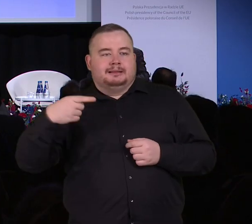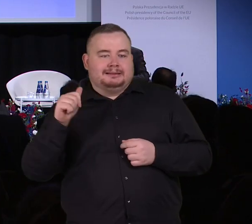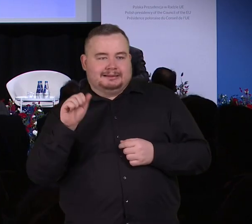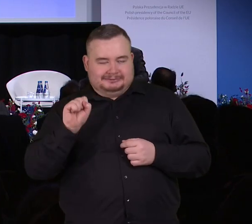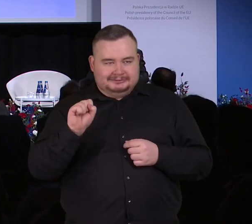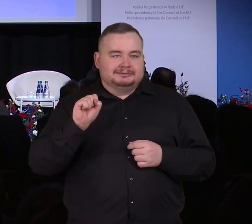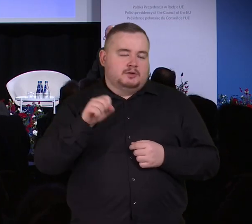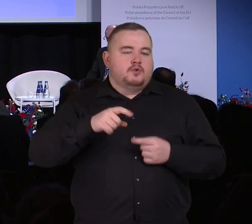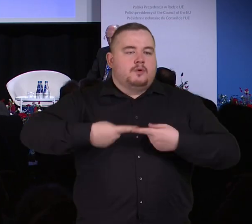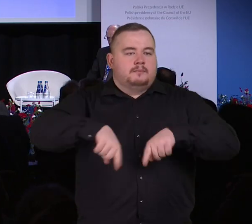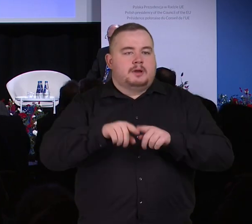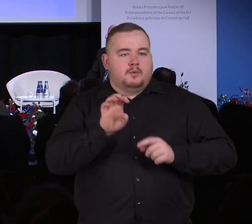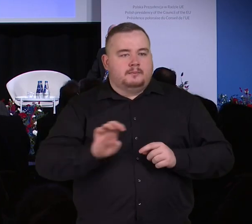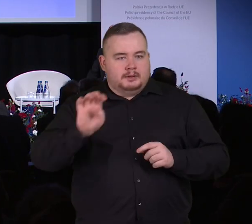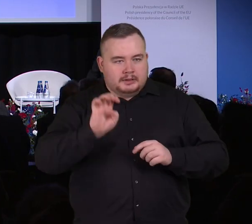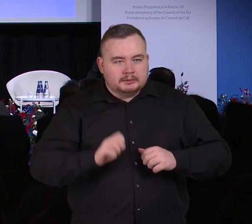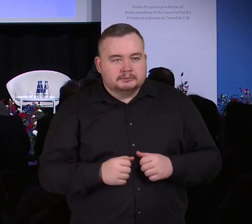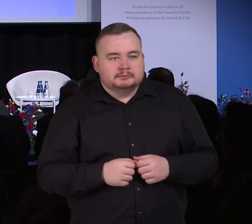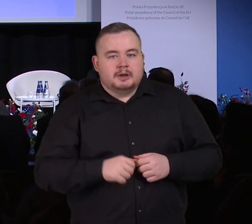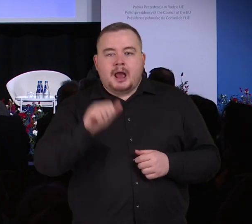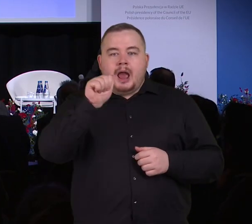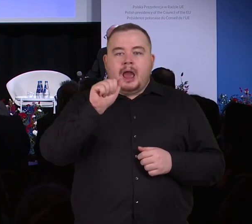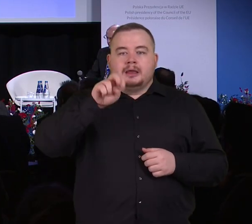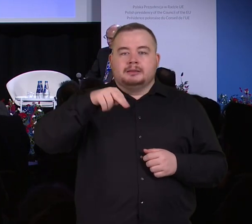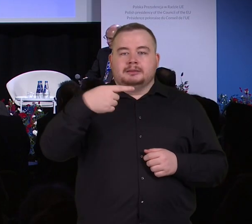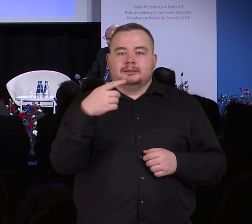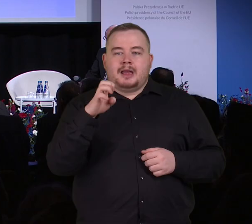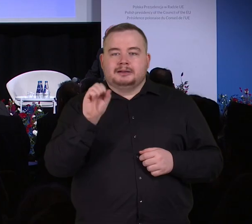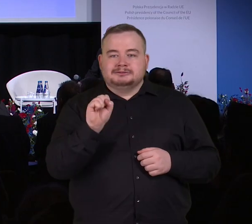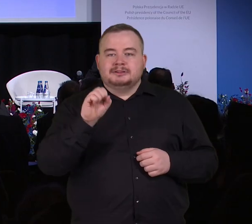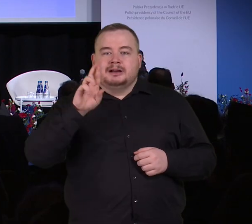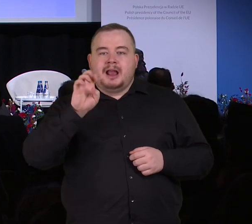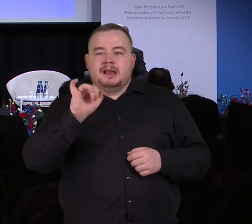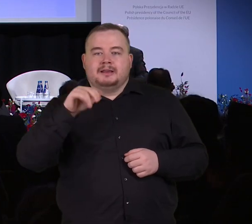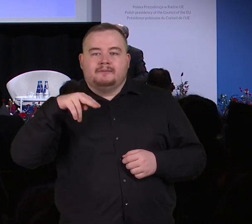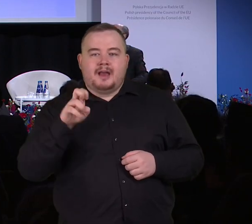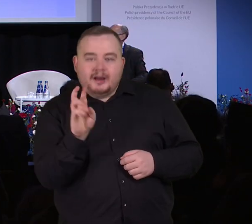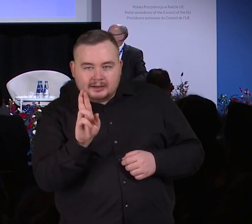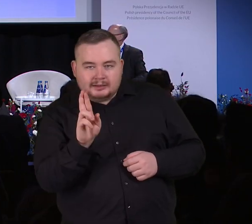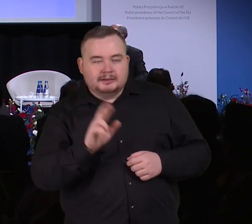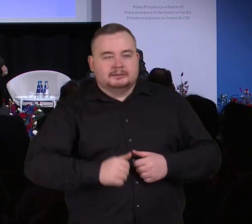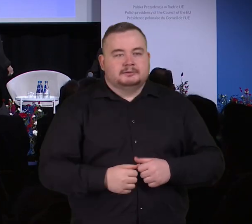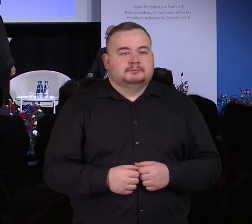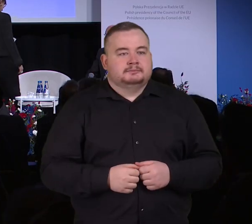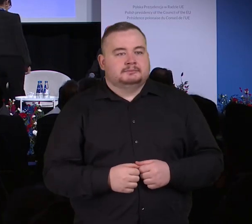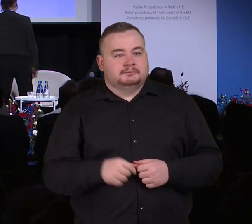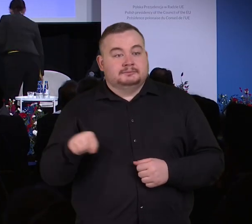Agnès Reiner, Deputy General Director of National Agency for Territorial Cohesion, France.